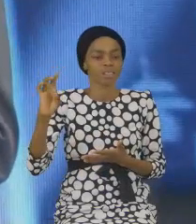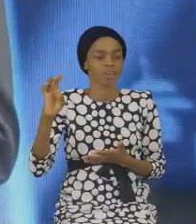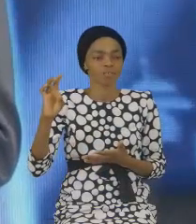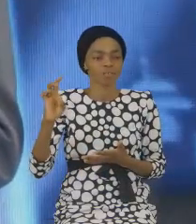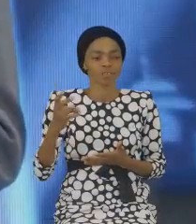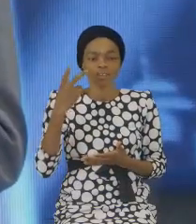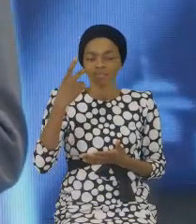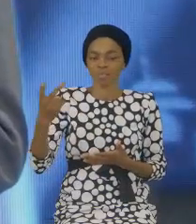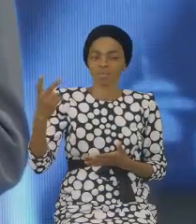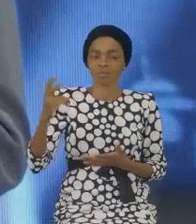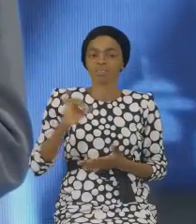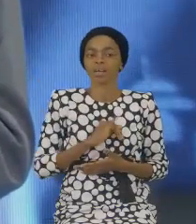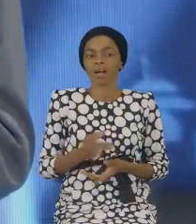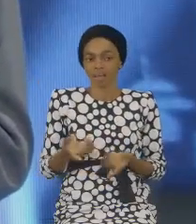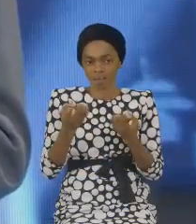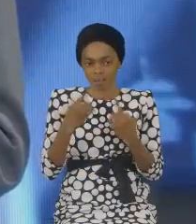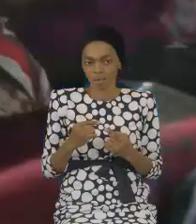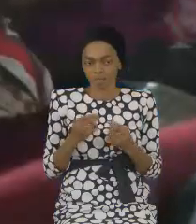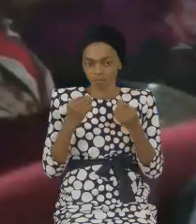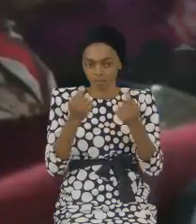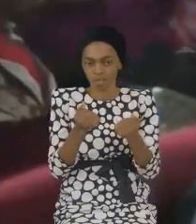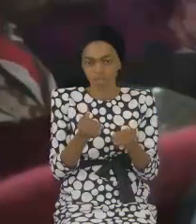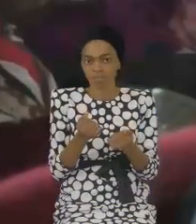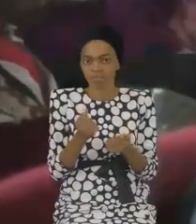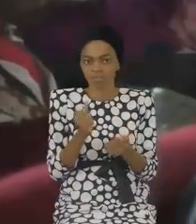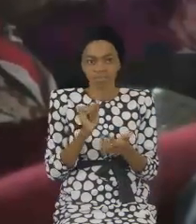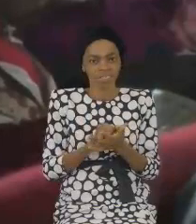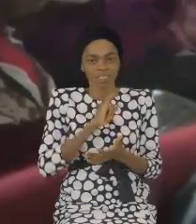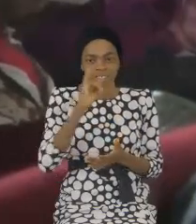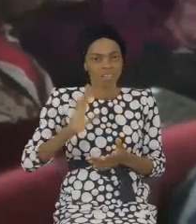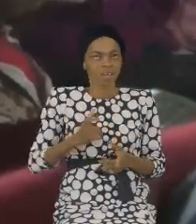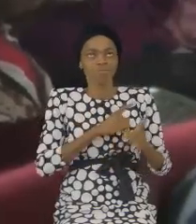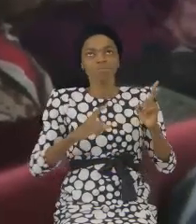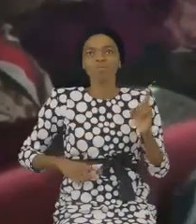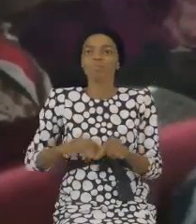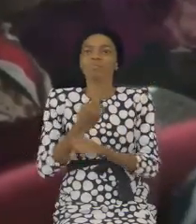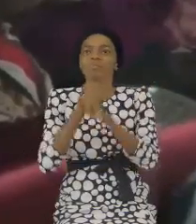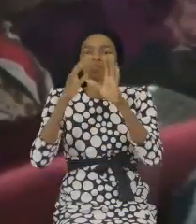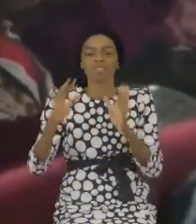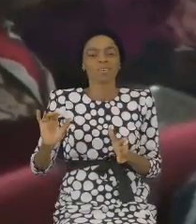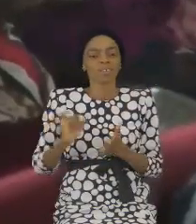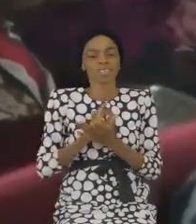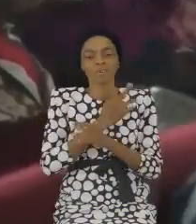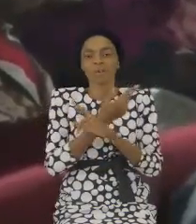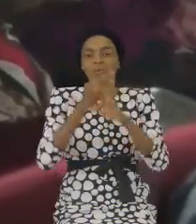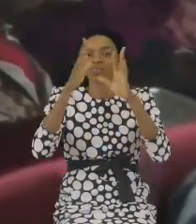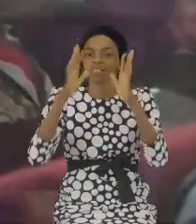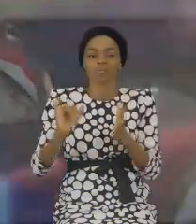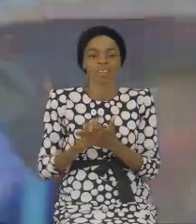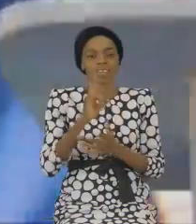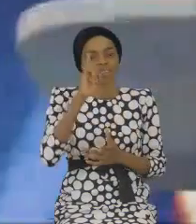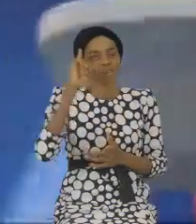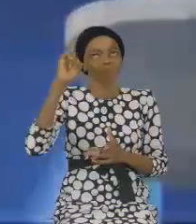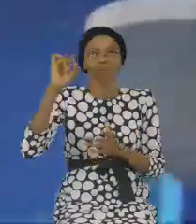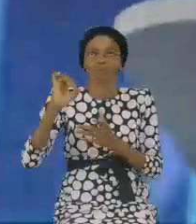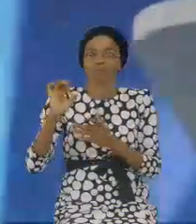says, "Behold, I come quickly." That's our Lord, that's our Savior, that's our Redeemer, that's the one, a forerunner,